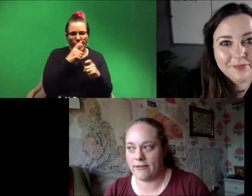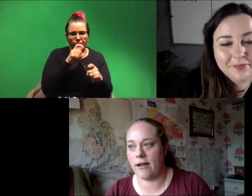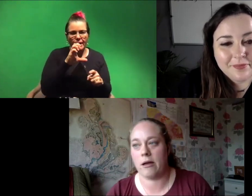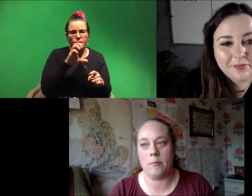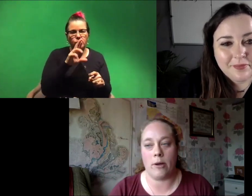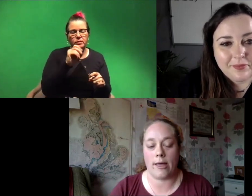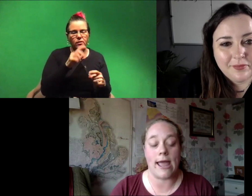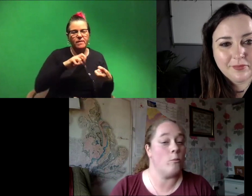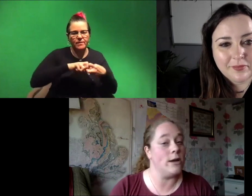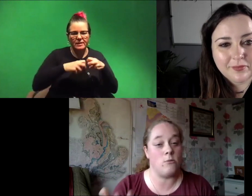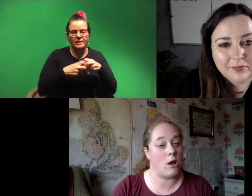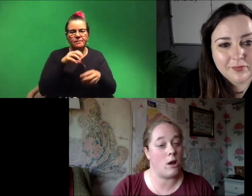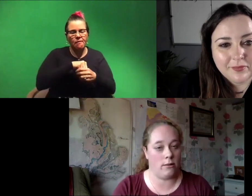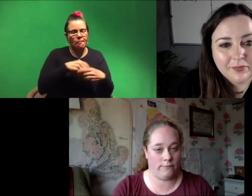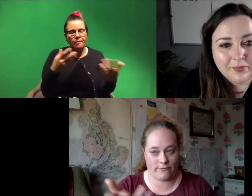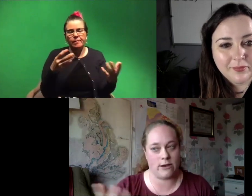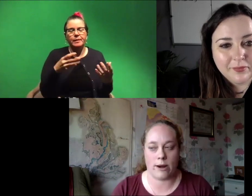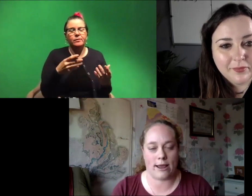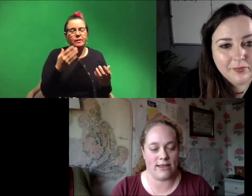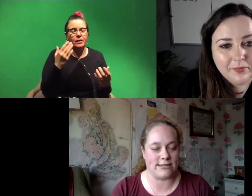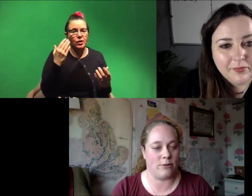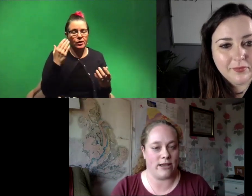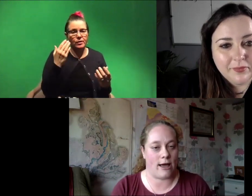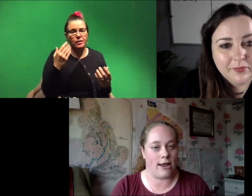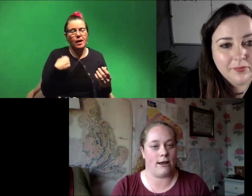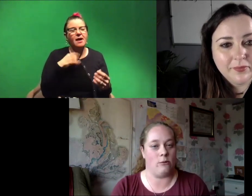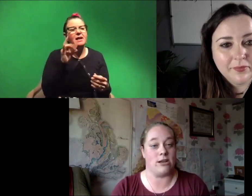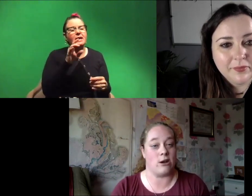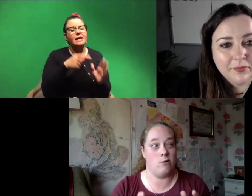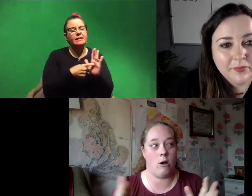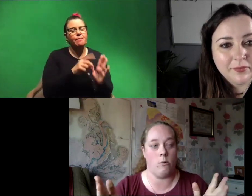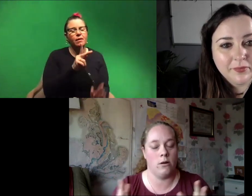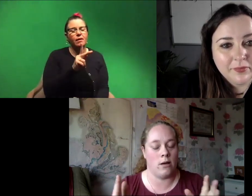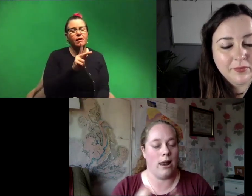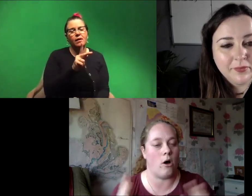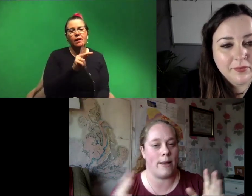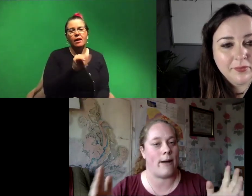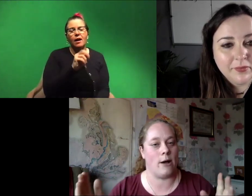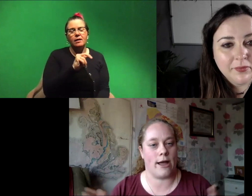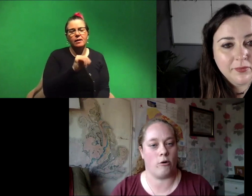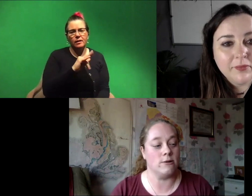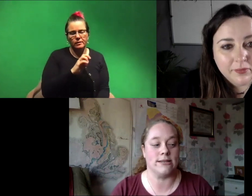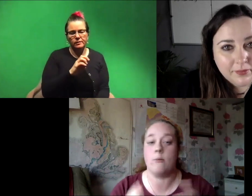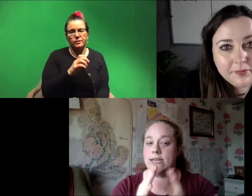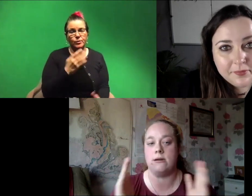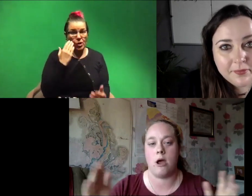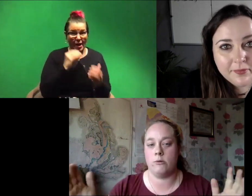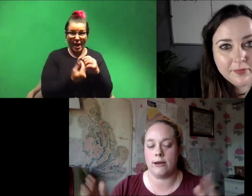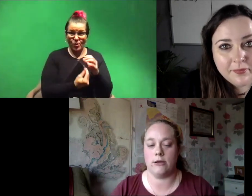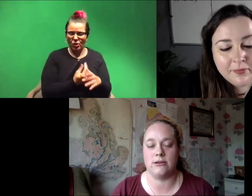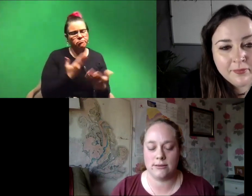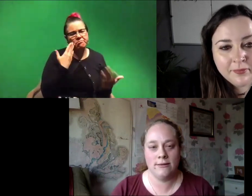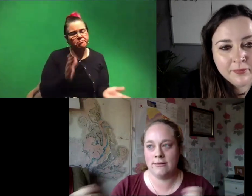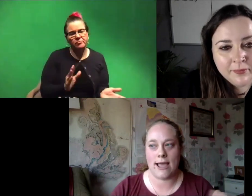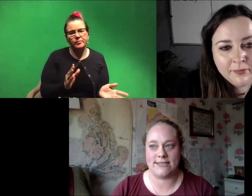stuff. But yeah, we don't know a lot of, so when I gave the example of the kyanite, we don't know a lot about how that grows. And yeah, we didn't know that it